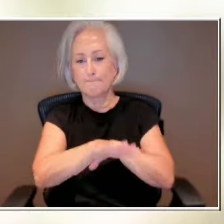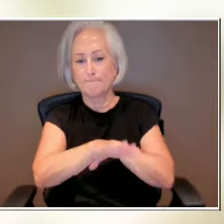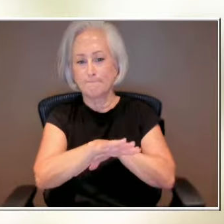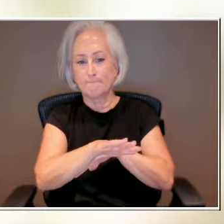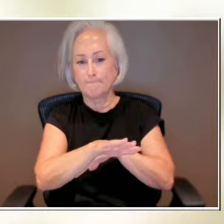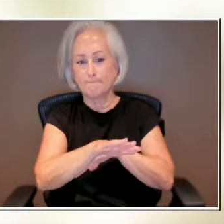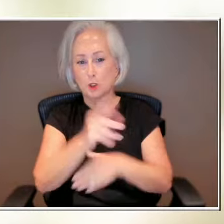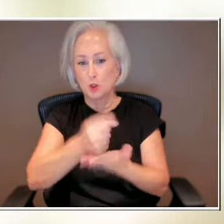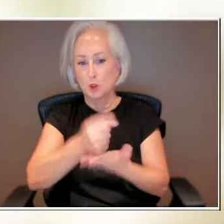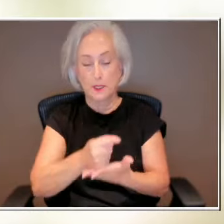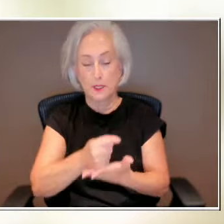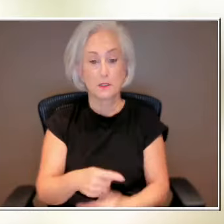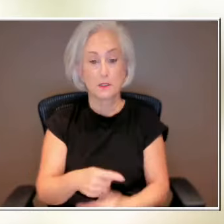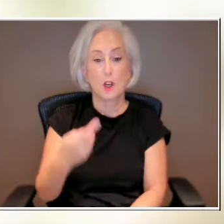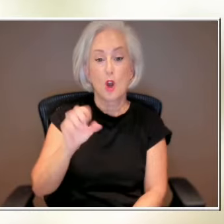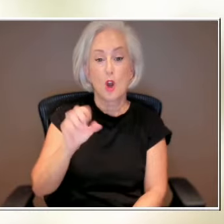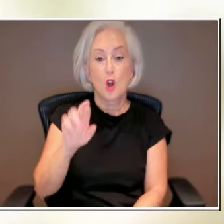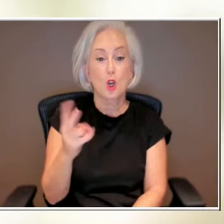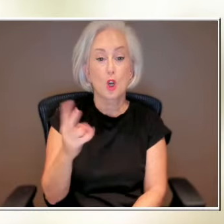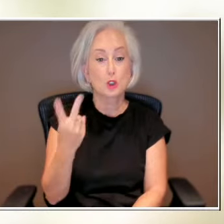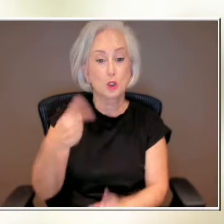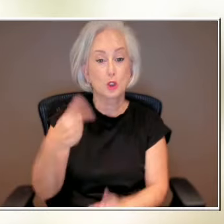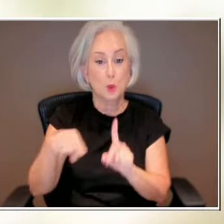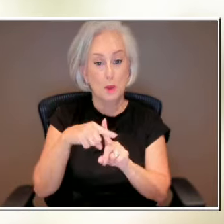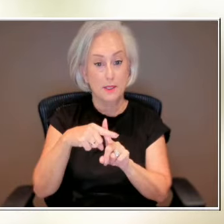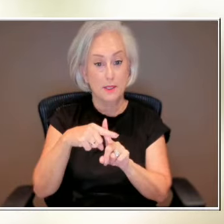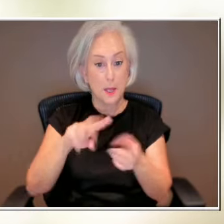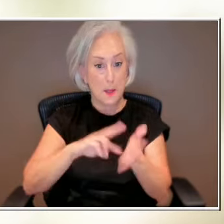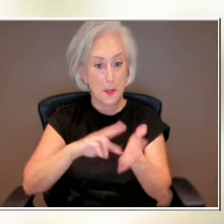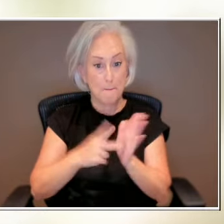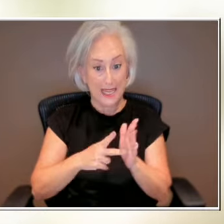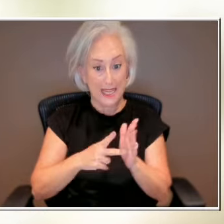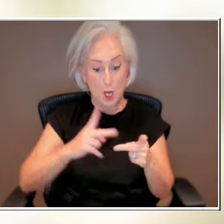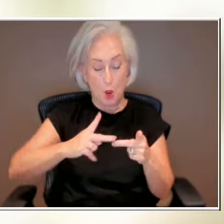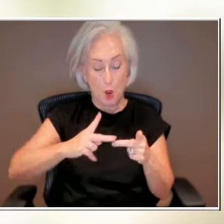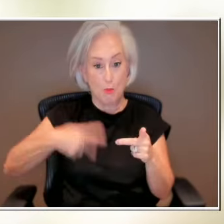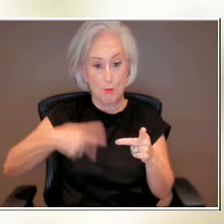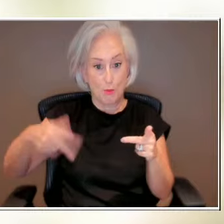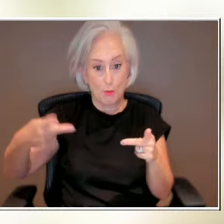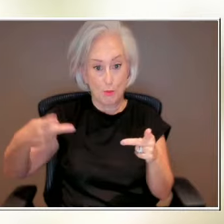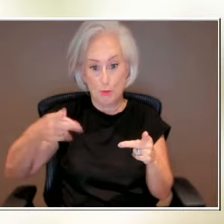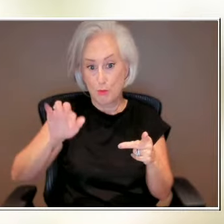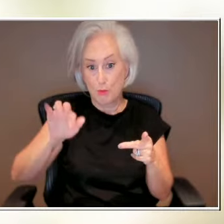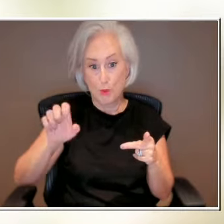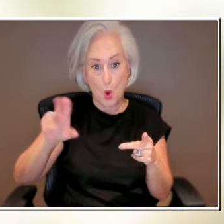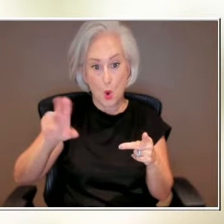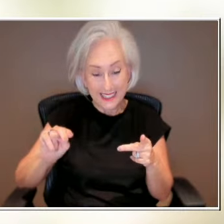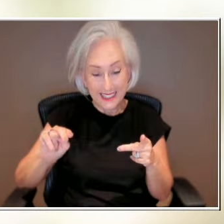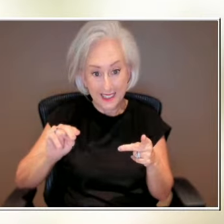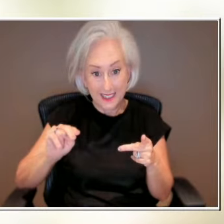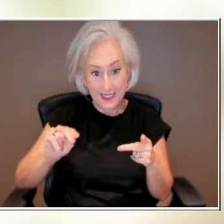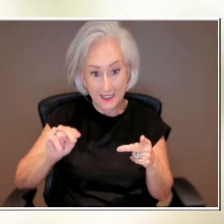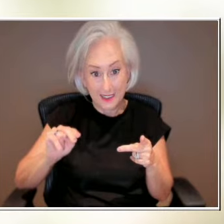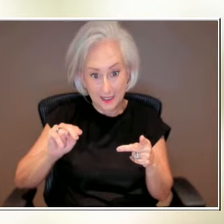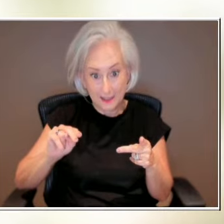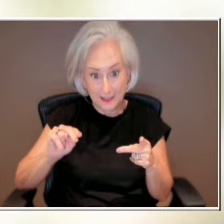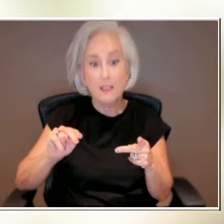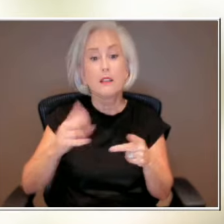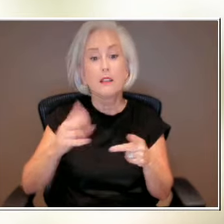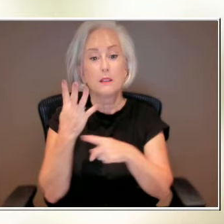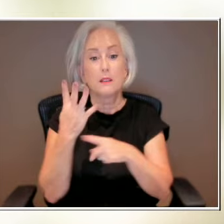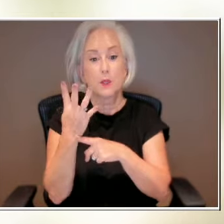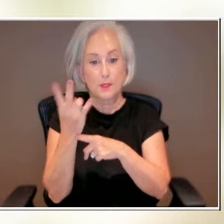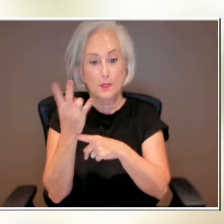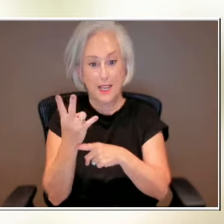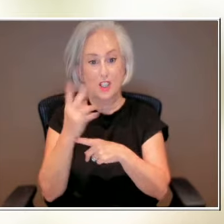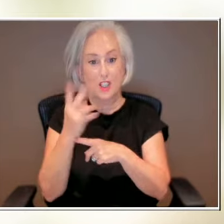So when we say HER2 positive, that means that's the protein or the gene change that is primarily responsible for the cancer